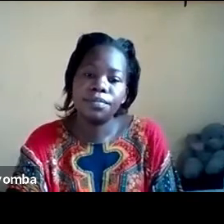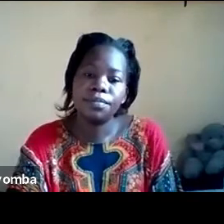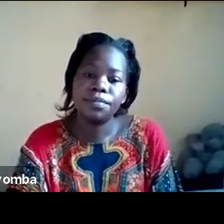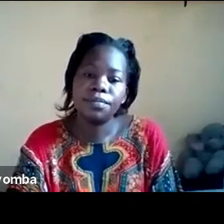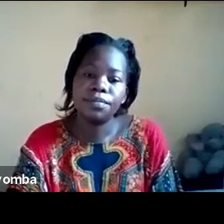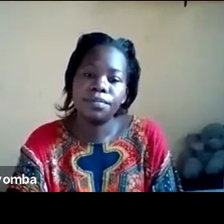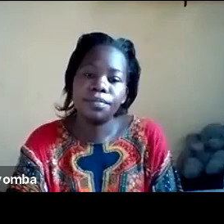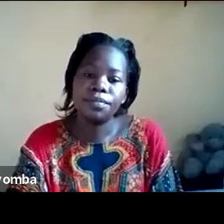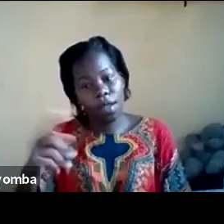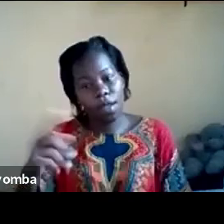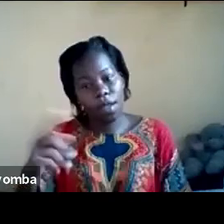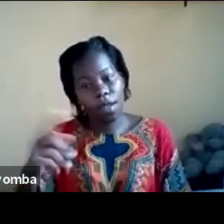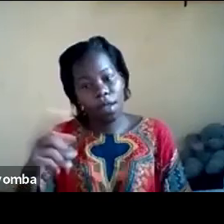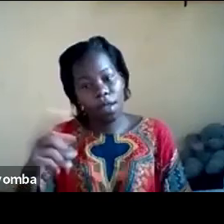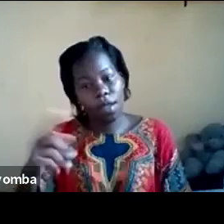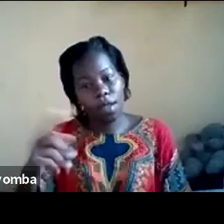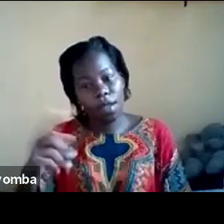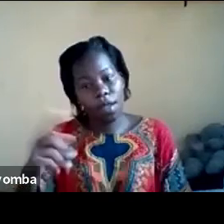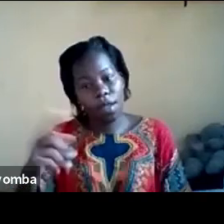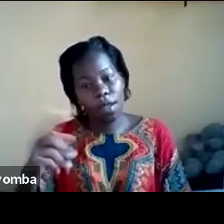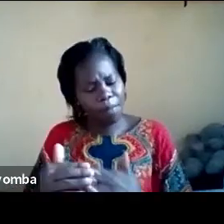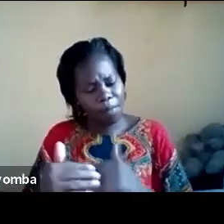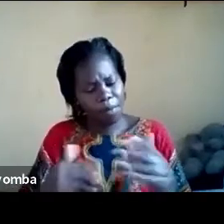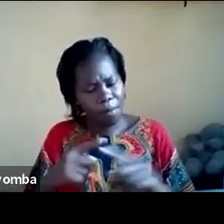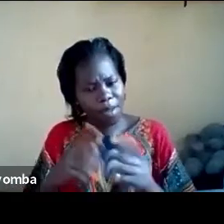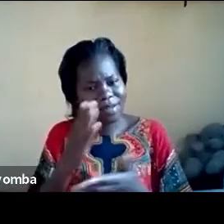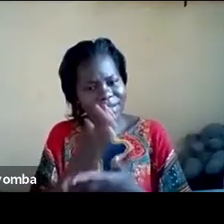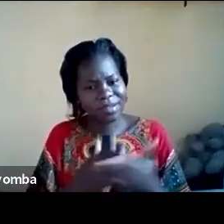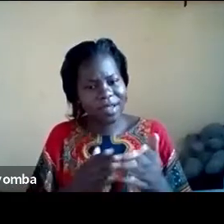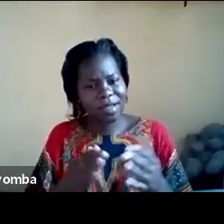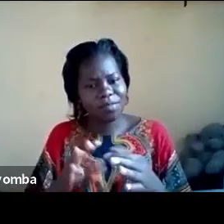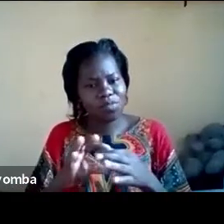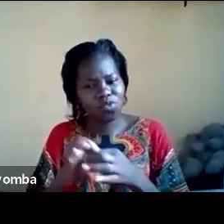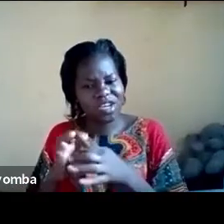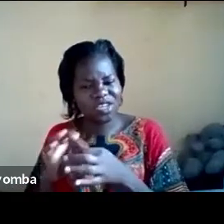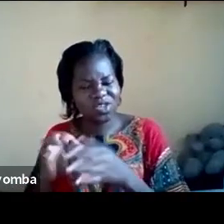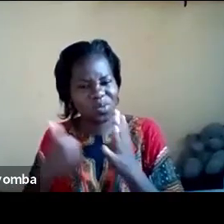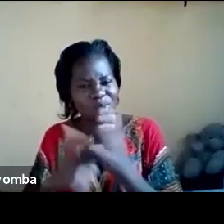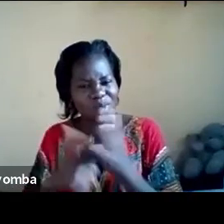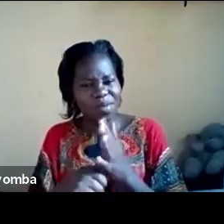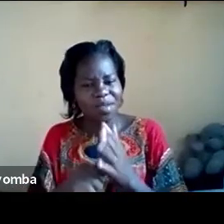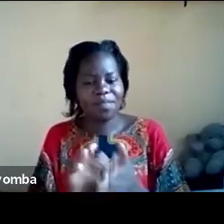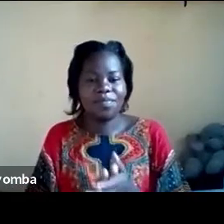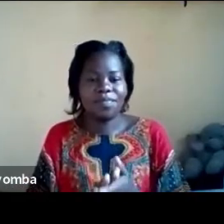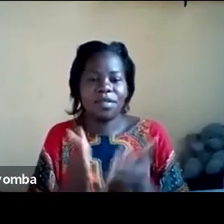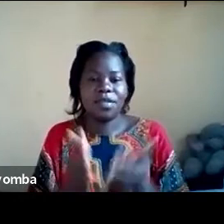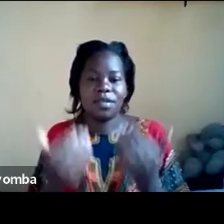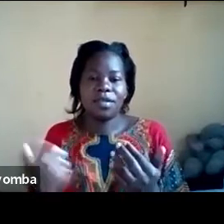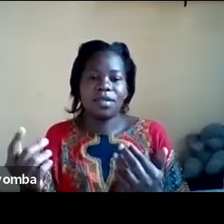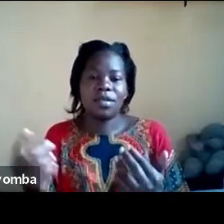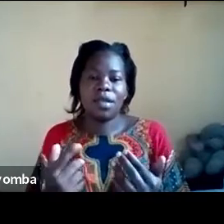I was actually in early, but I think we're having some connection issues. I'm up country right